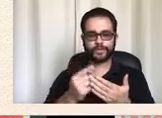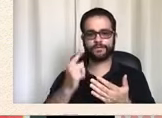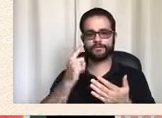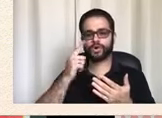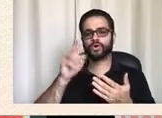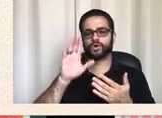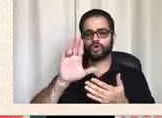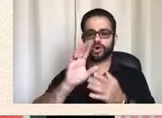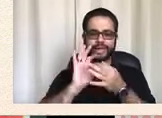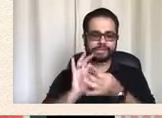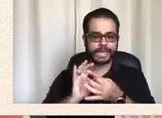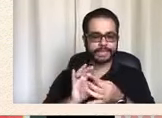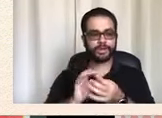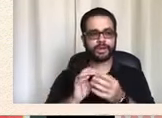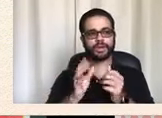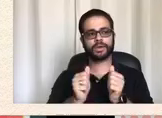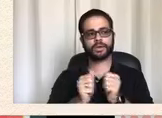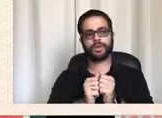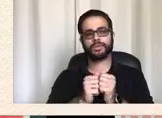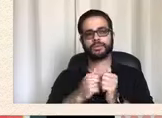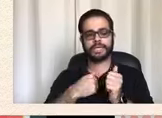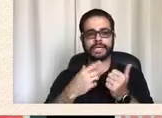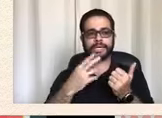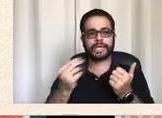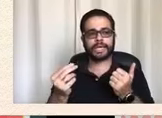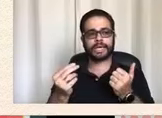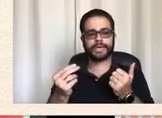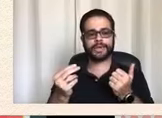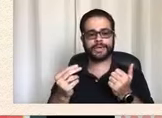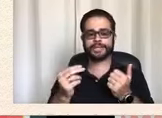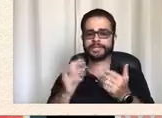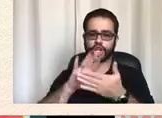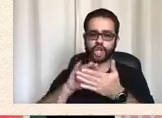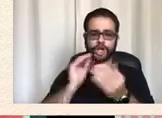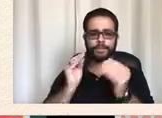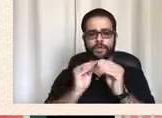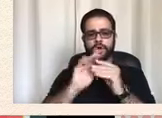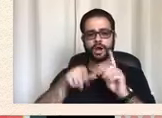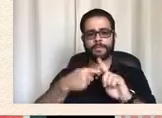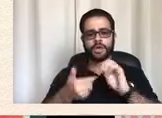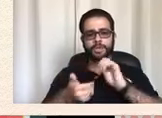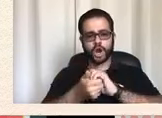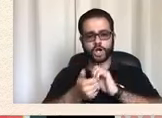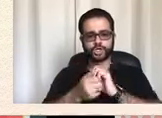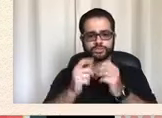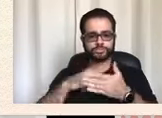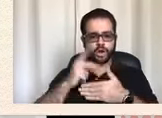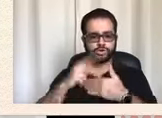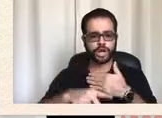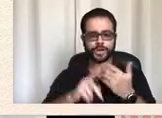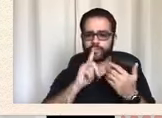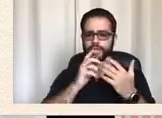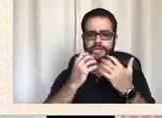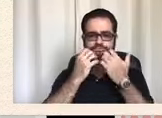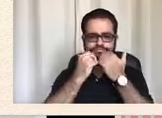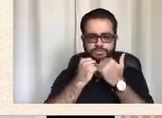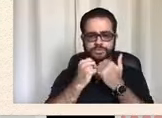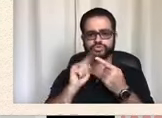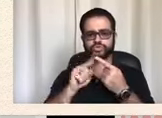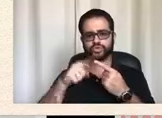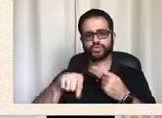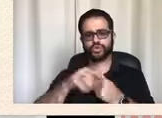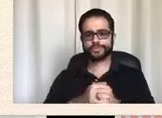engagement and, you know, just learning more about the Partners Program and just how valuable it can be to you. And